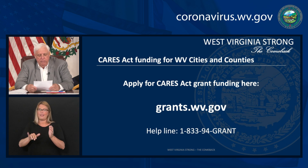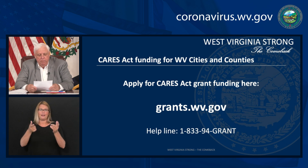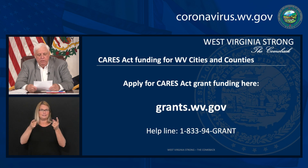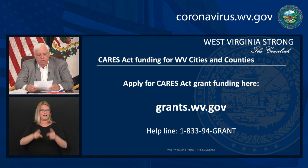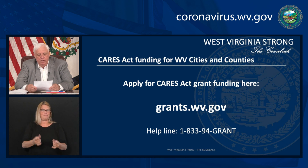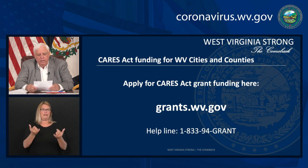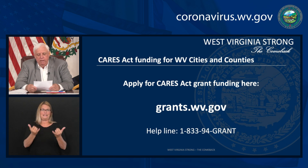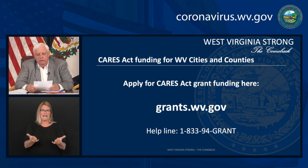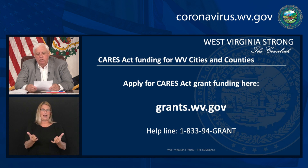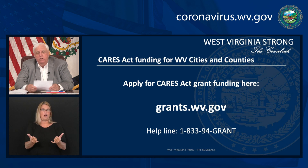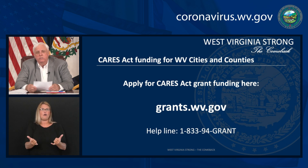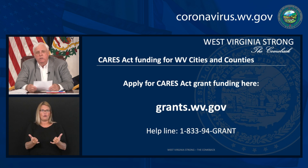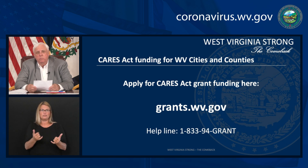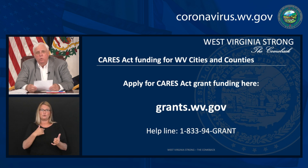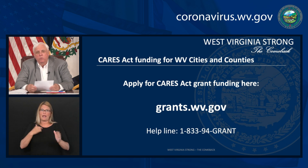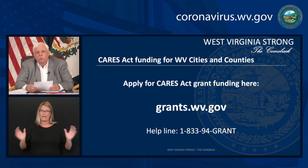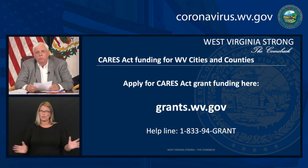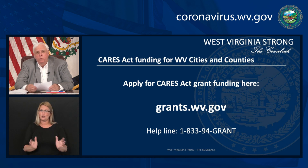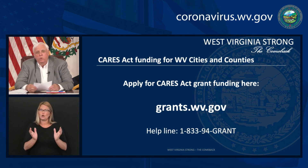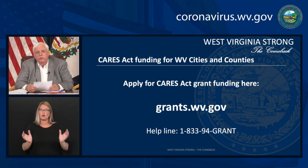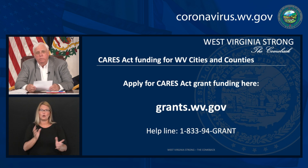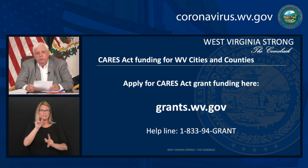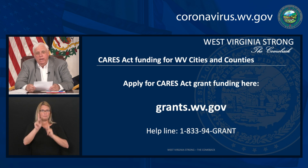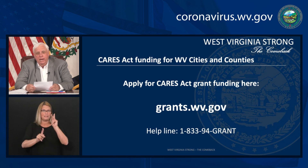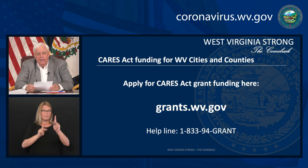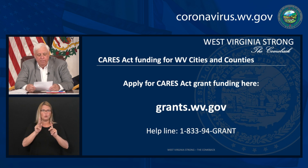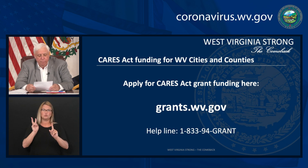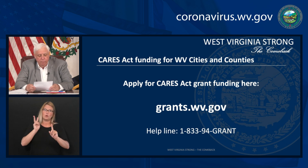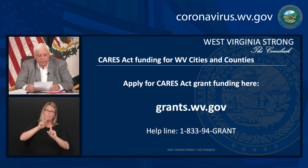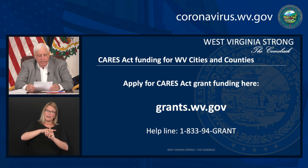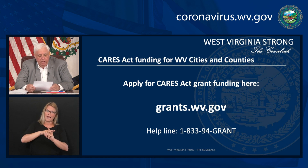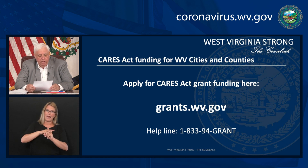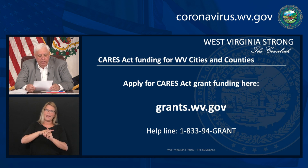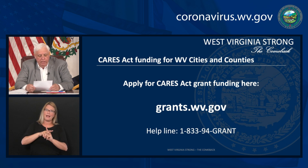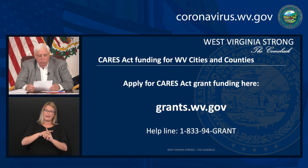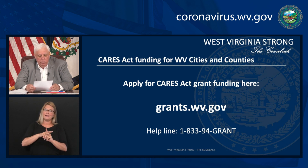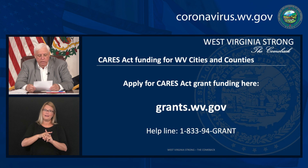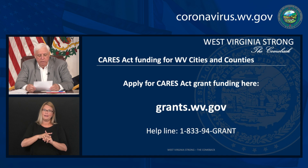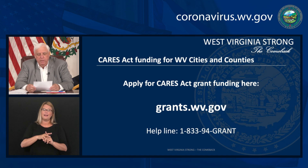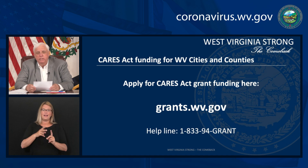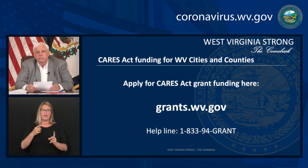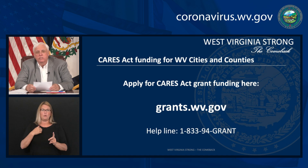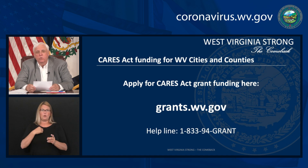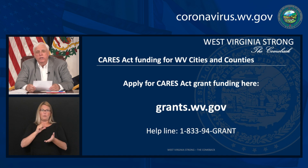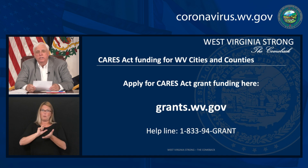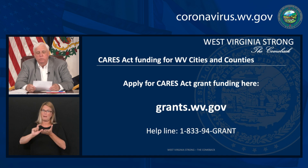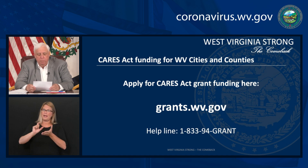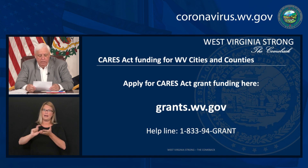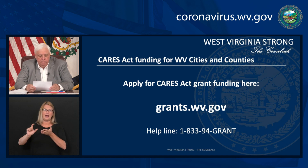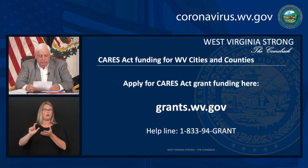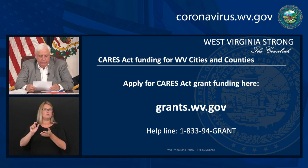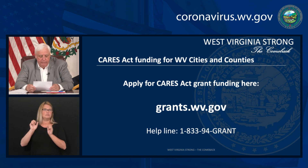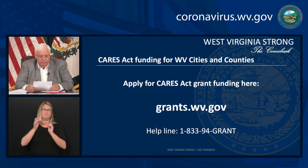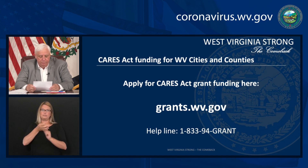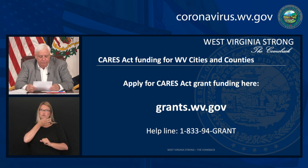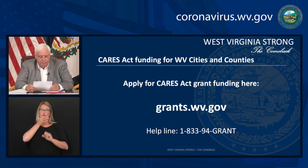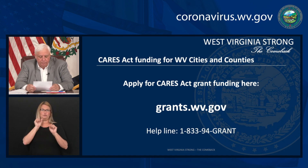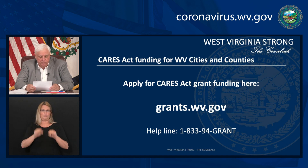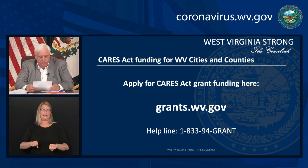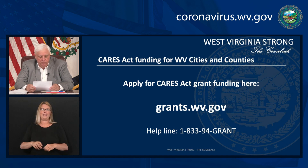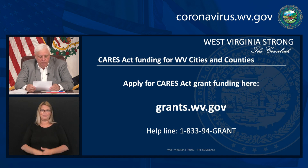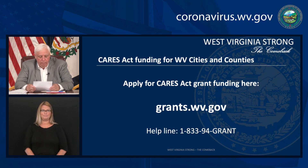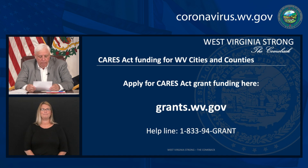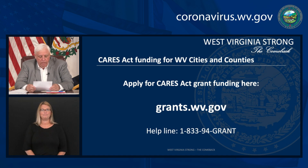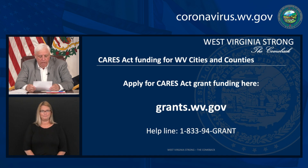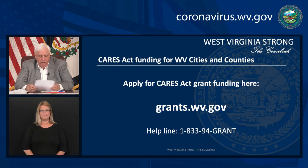it's happening right now. I encourage more and more and more to apply, and we'll get them out just as quickly as we possibly can.